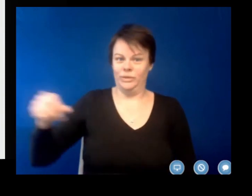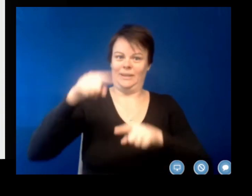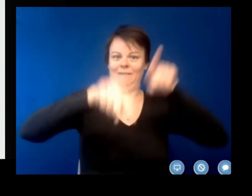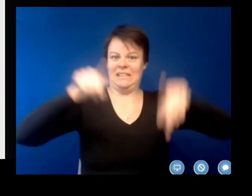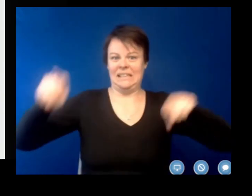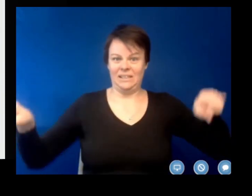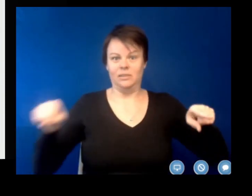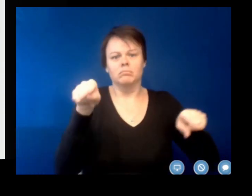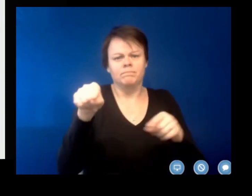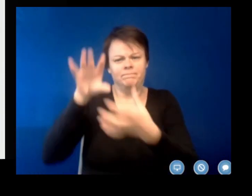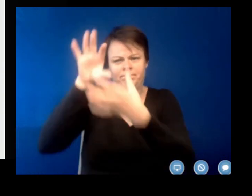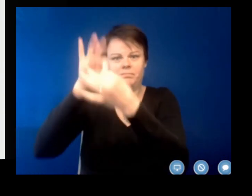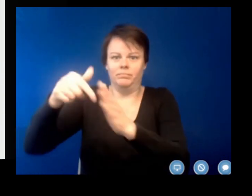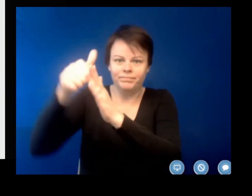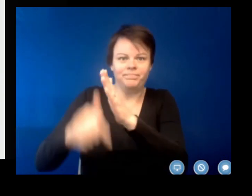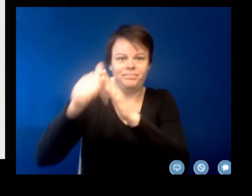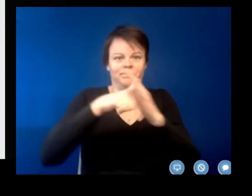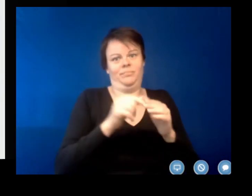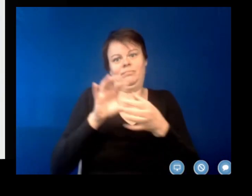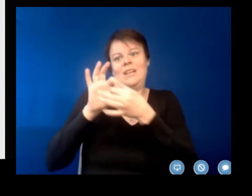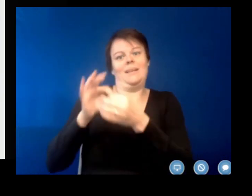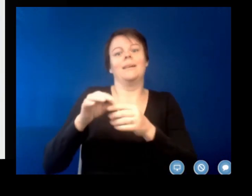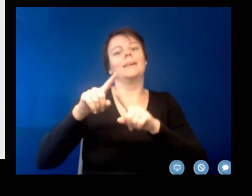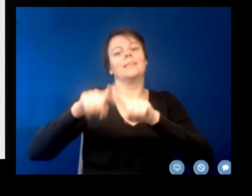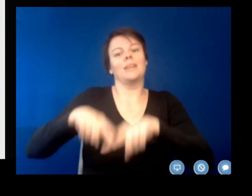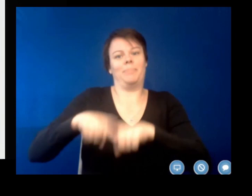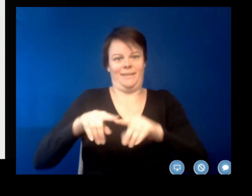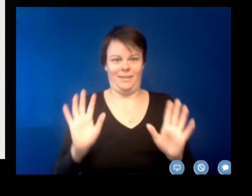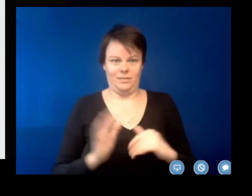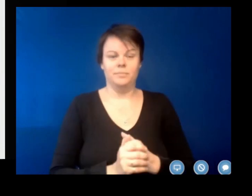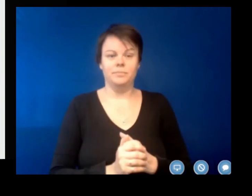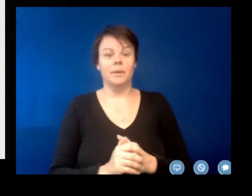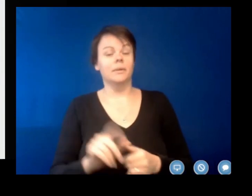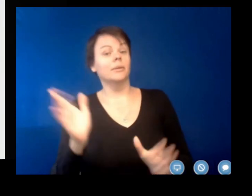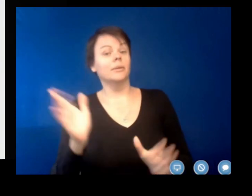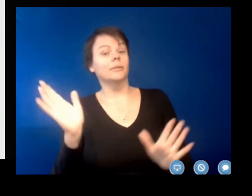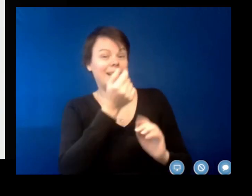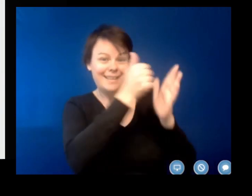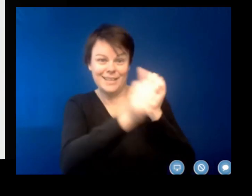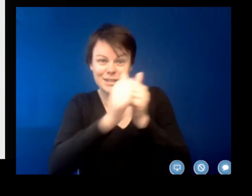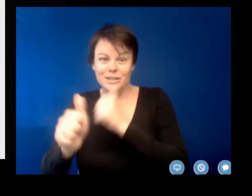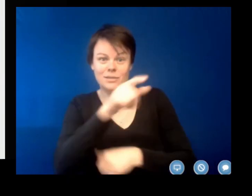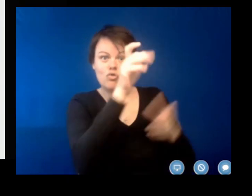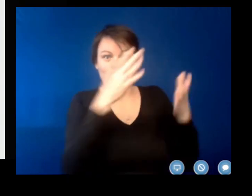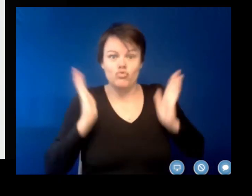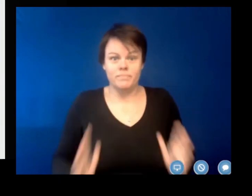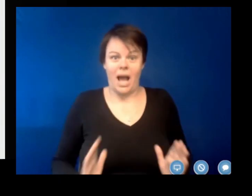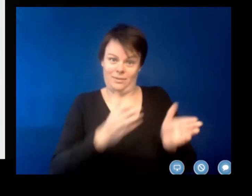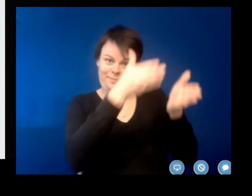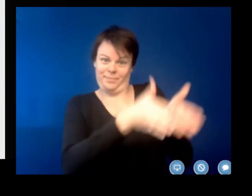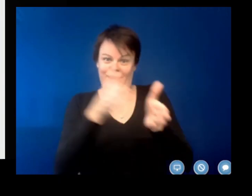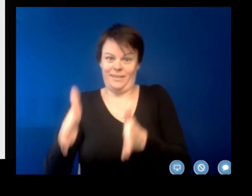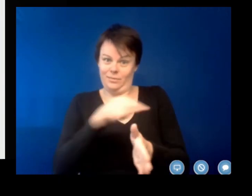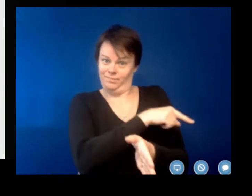impossible for every individual to be aware in which extent and in what